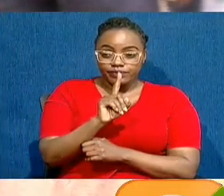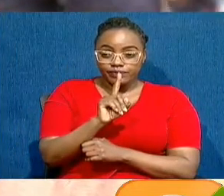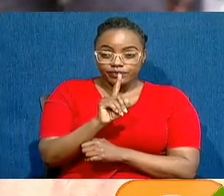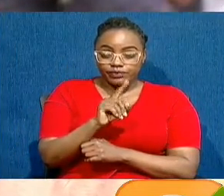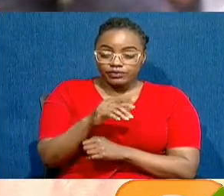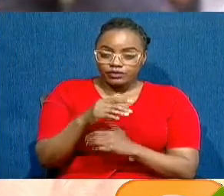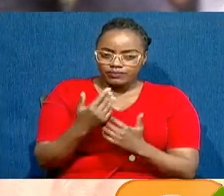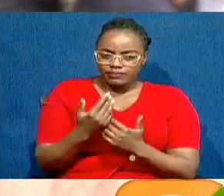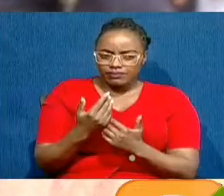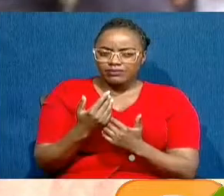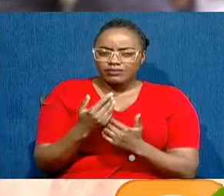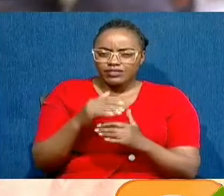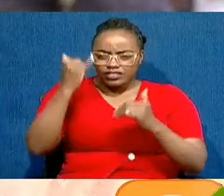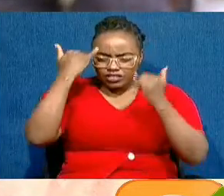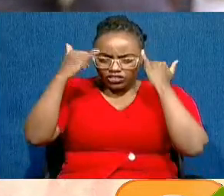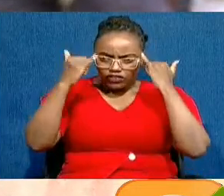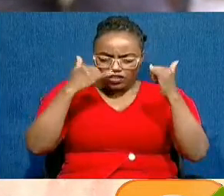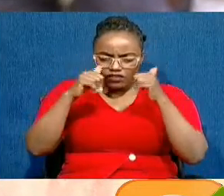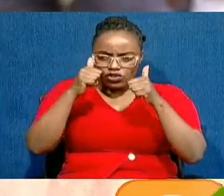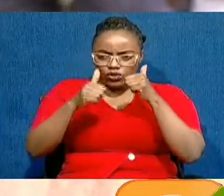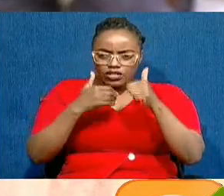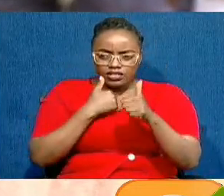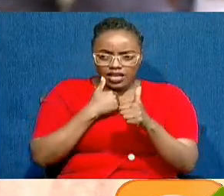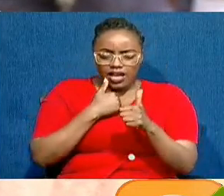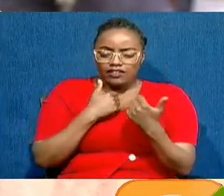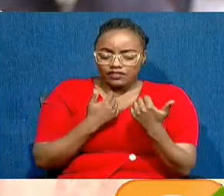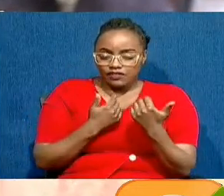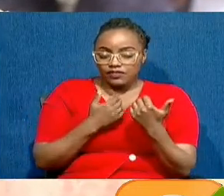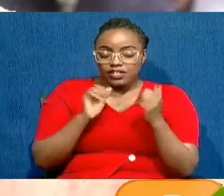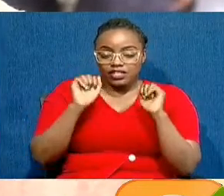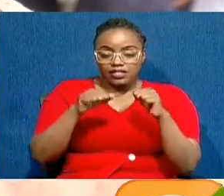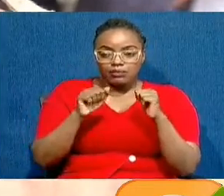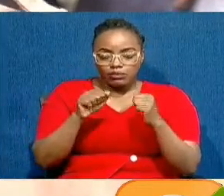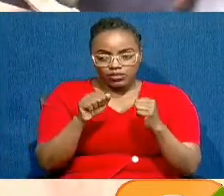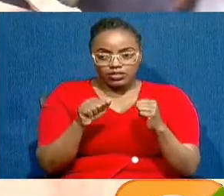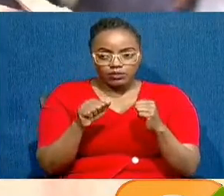its own innovation, which really will be able to